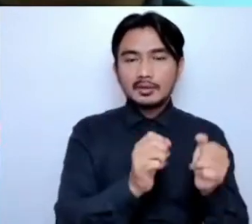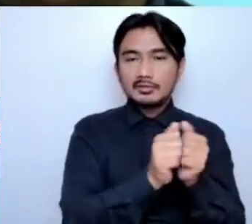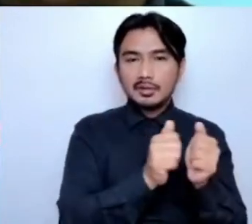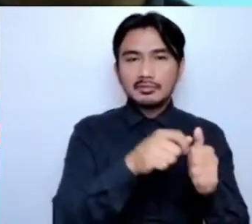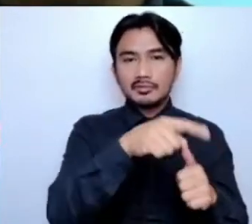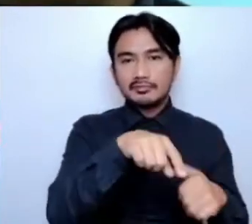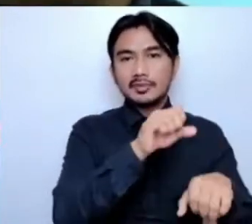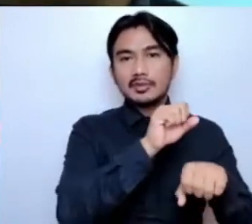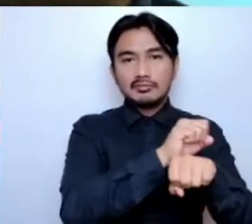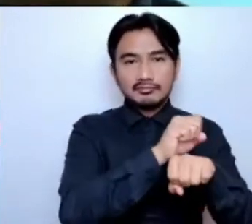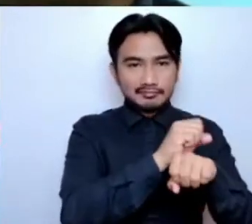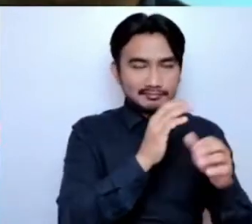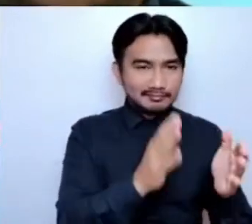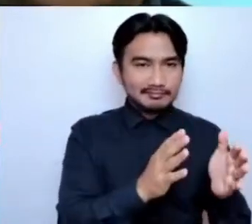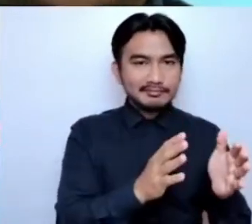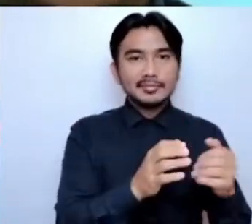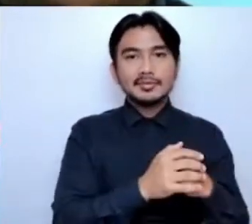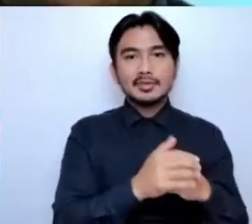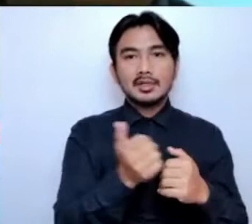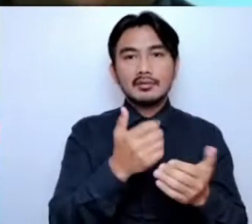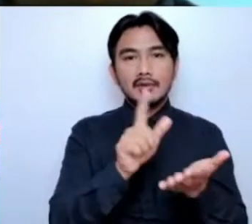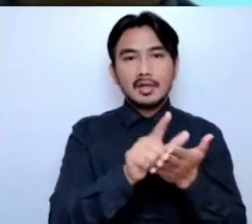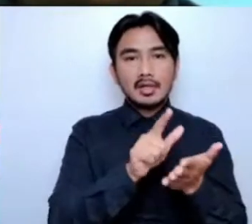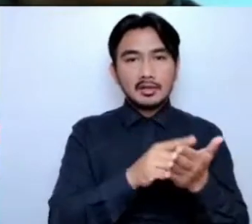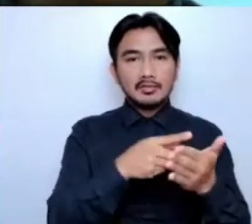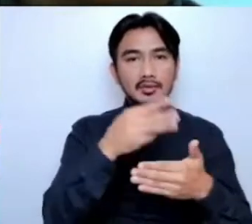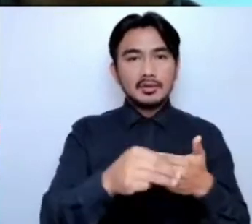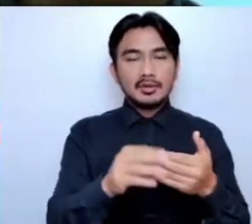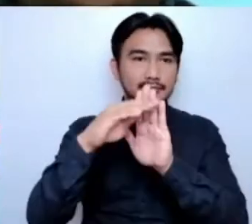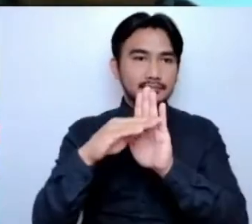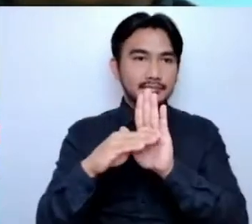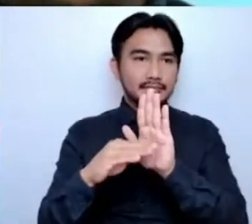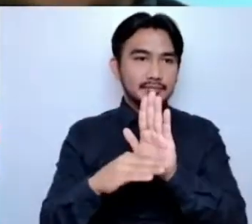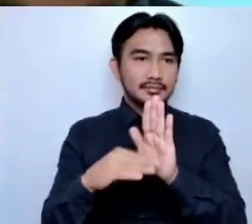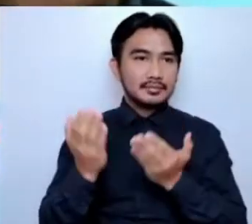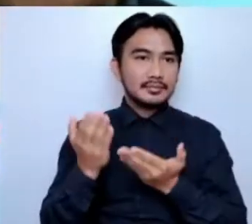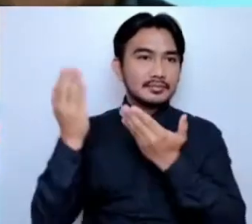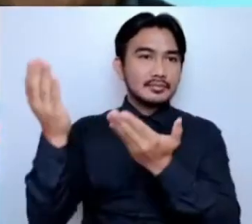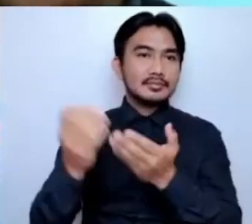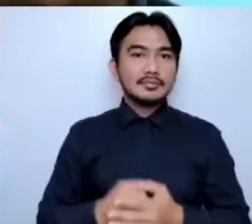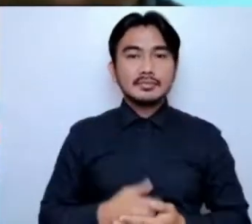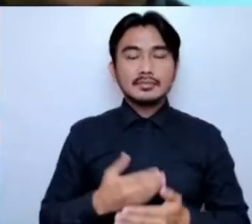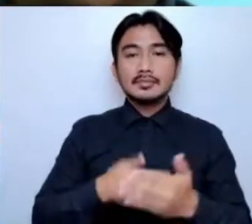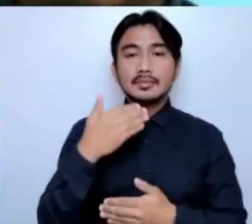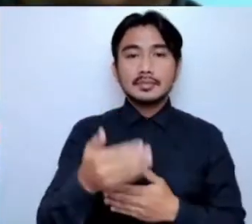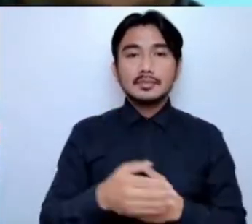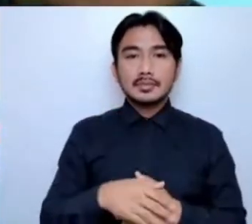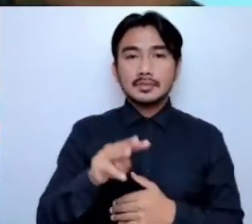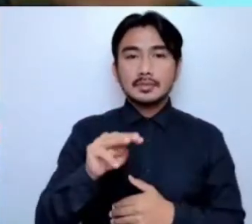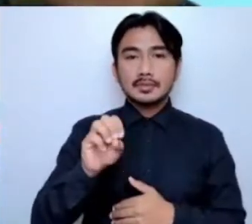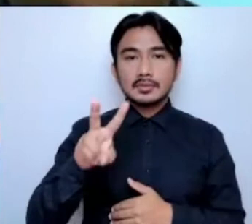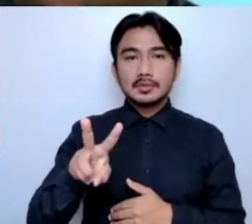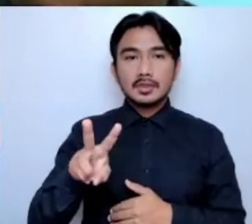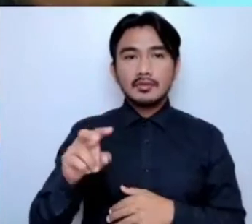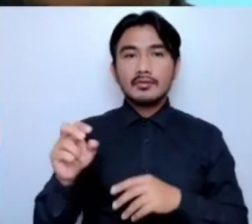redesigning learning programs based on the list of recommendations. MOV2, detailed recommendations on the